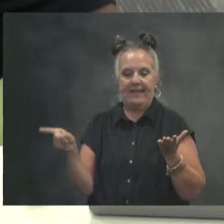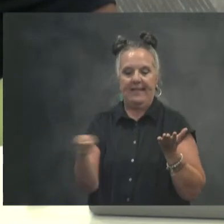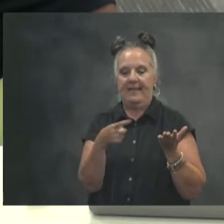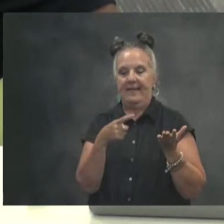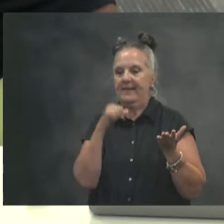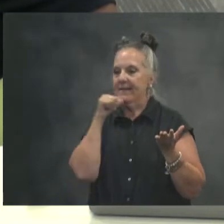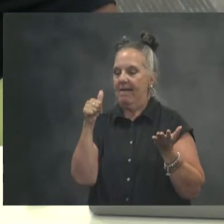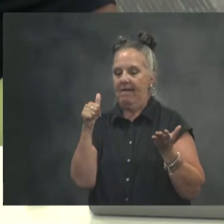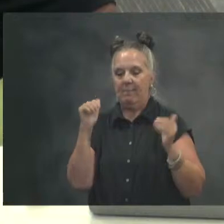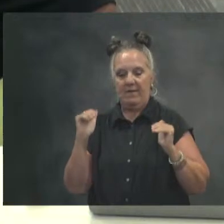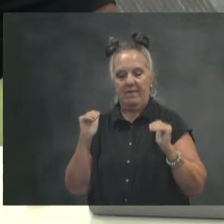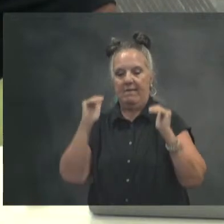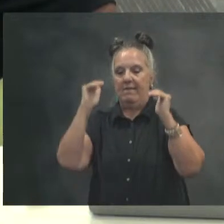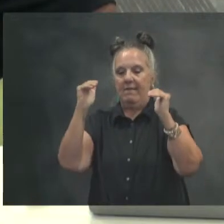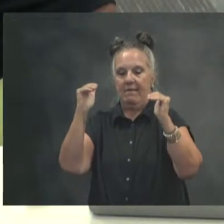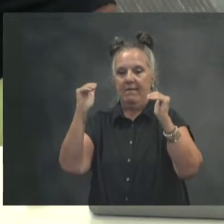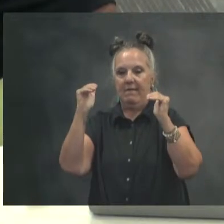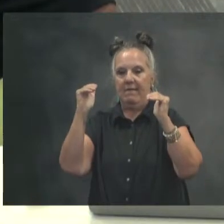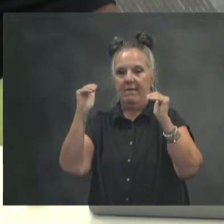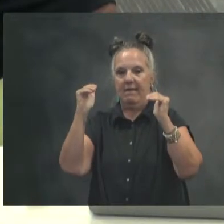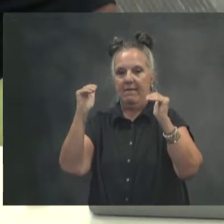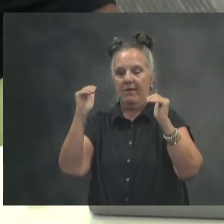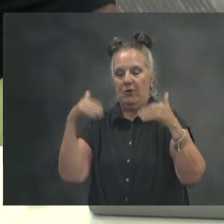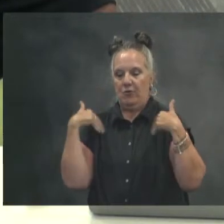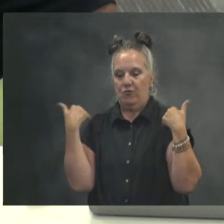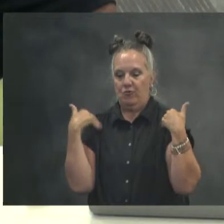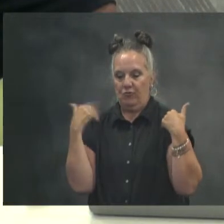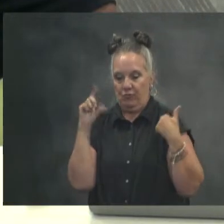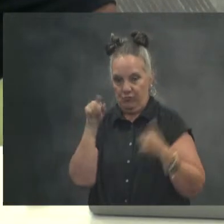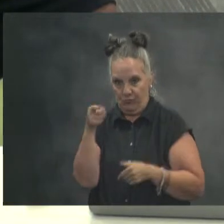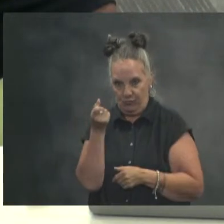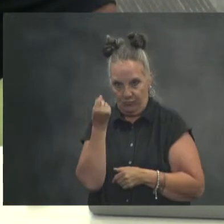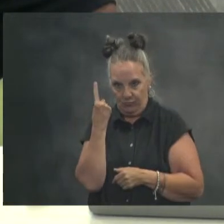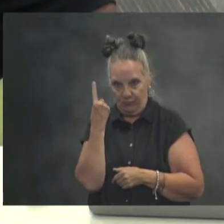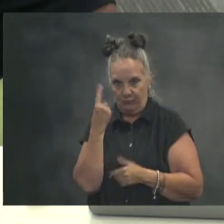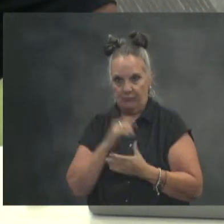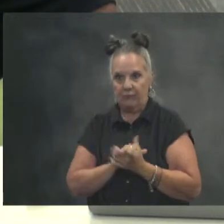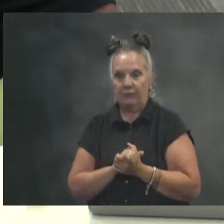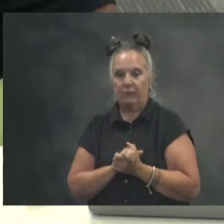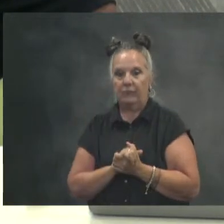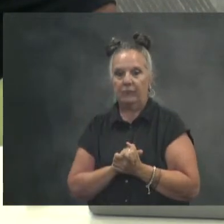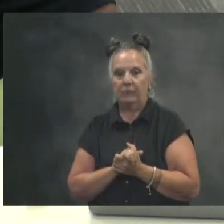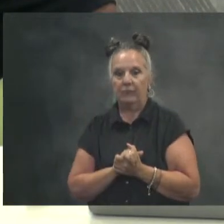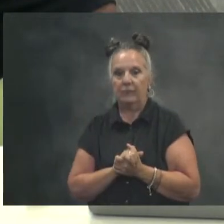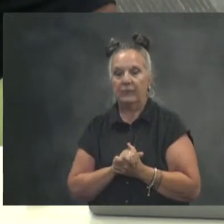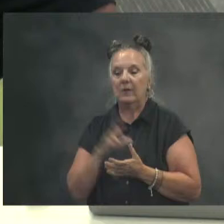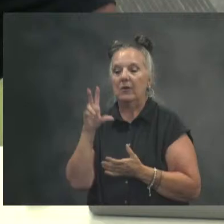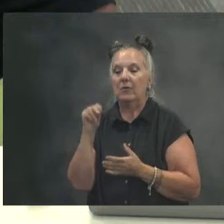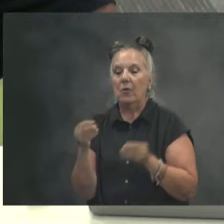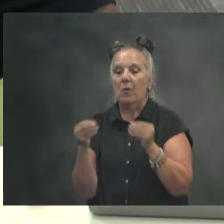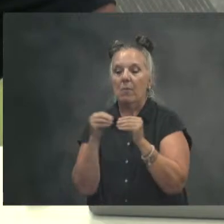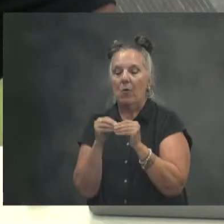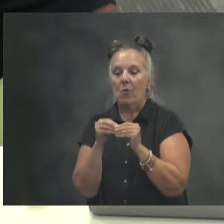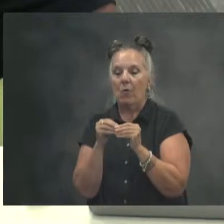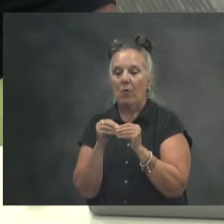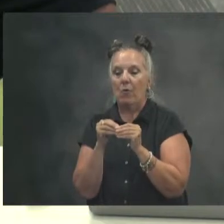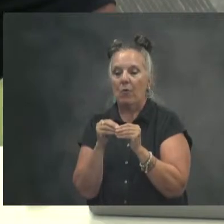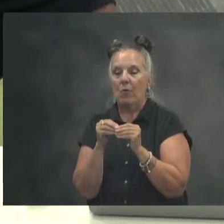be promoted on the youth. Do you understand? It's no more than child